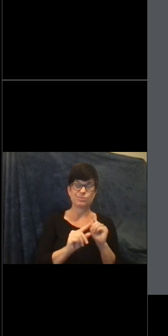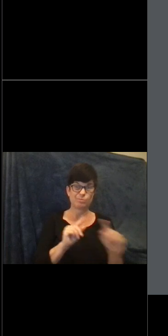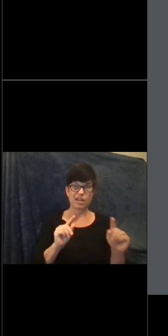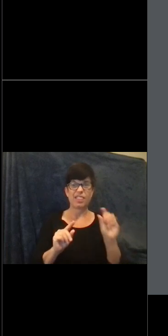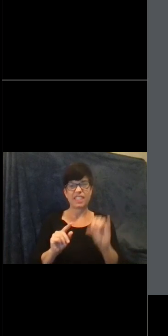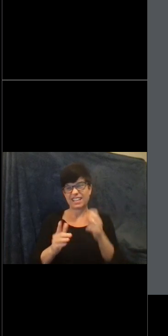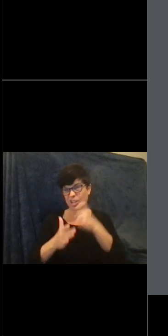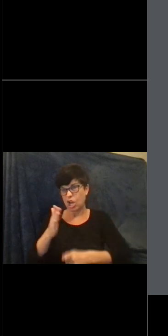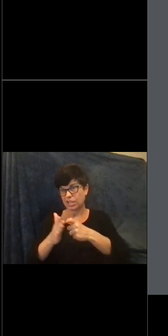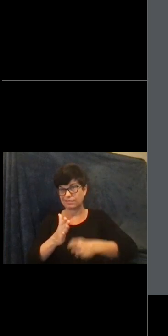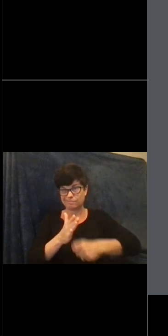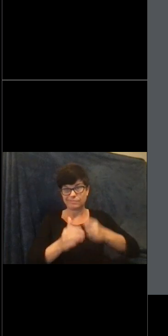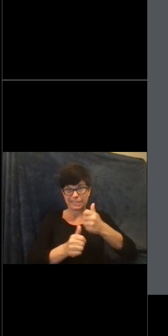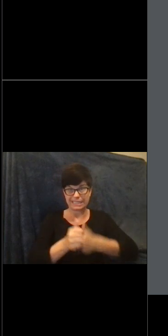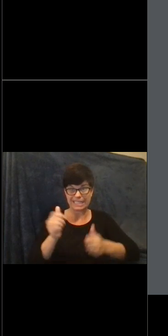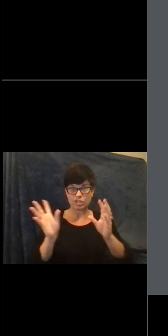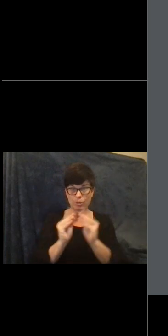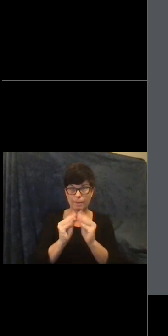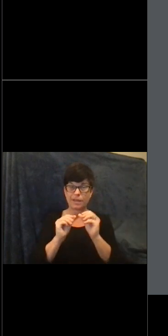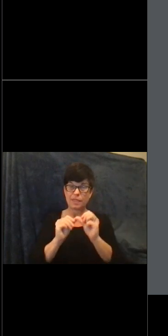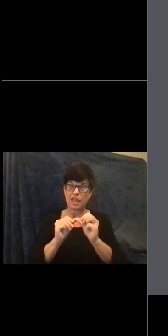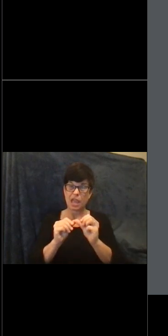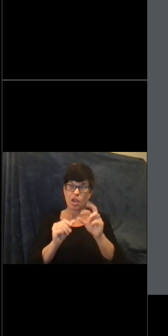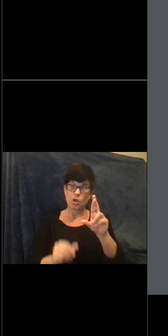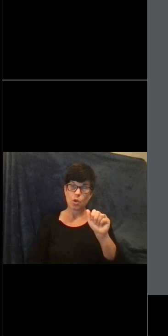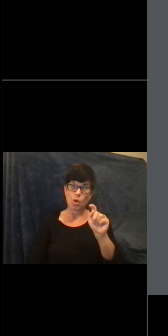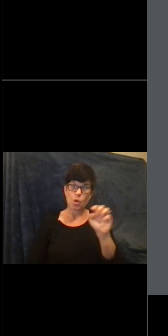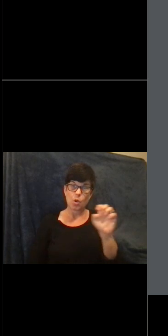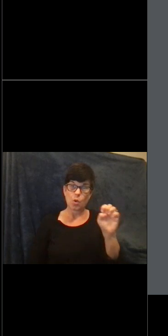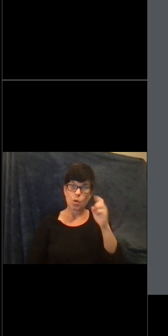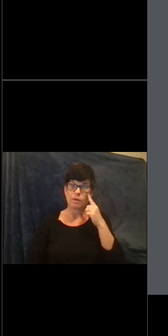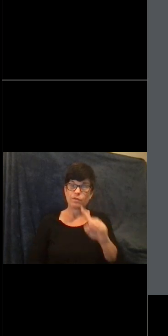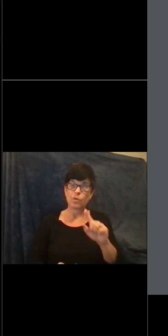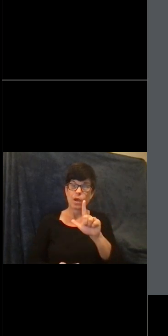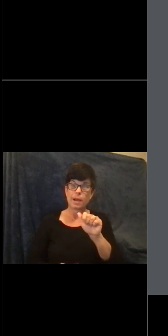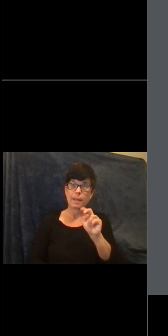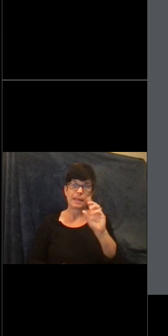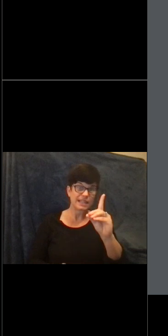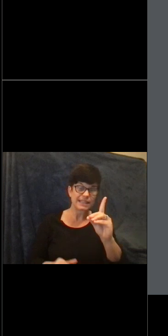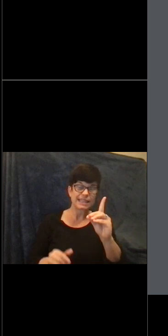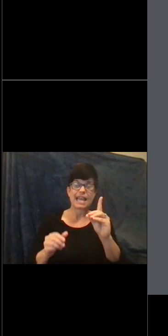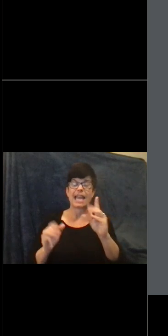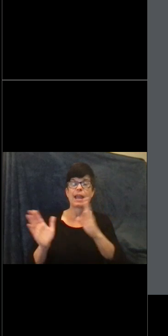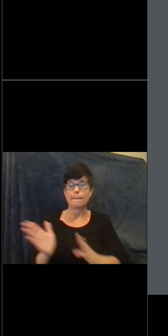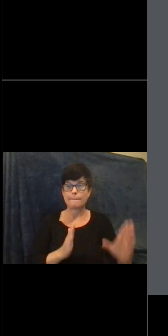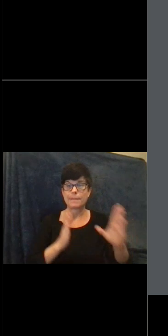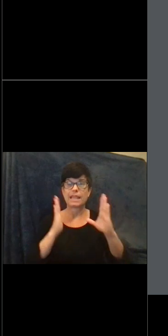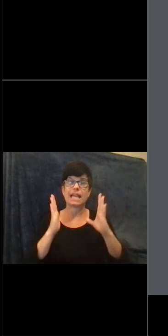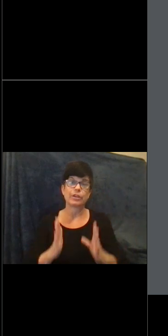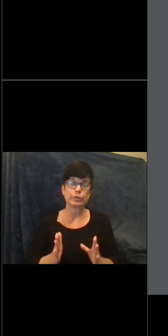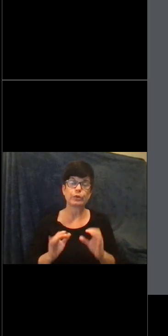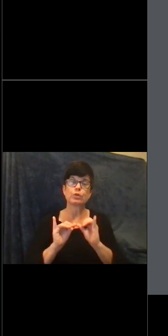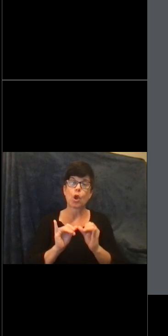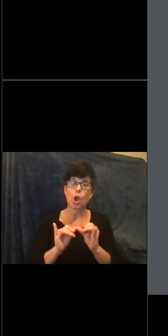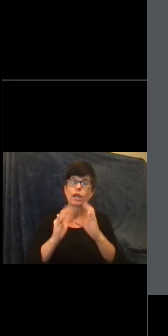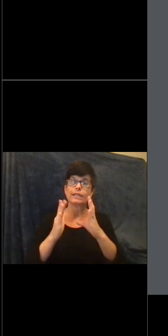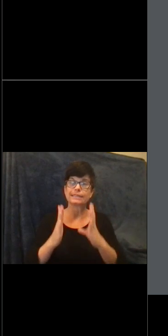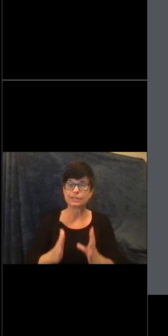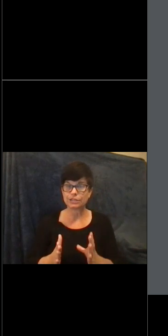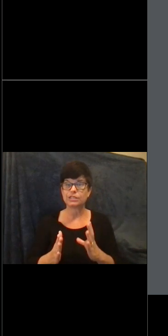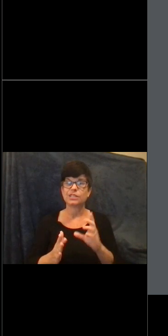Approximately, you know, the ongoing rate for land planners, architect, engineers, it's probably about anywhere